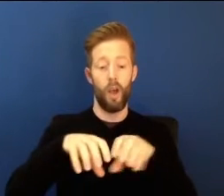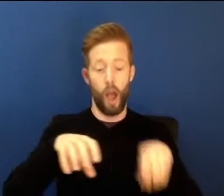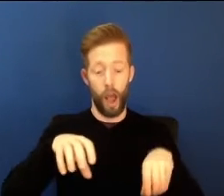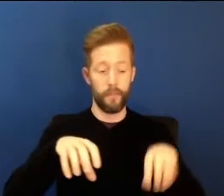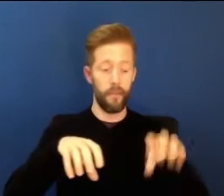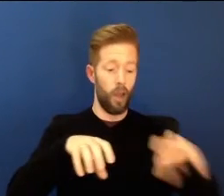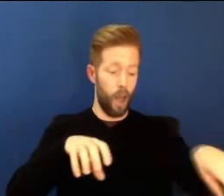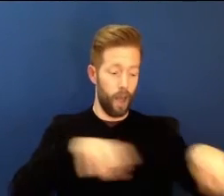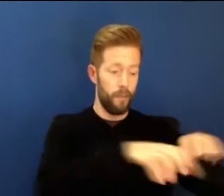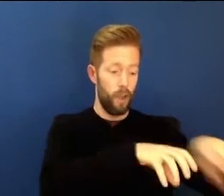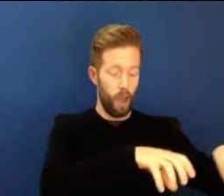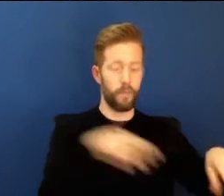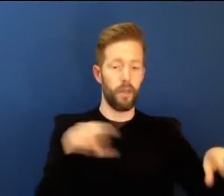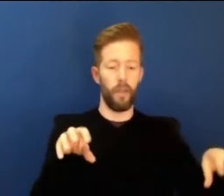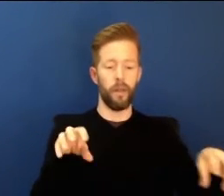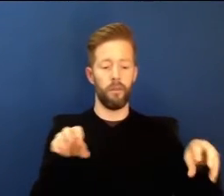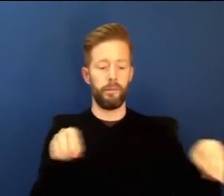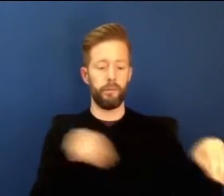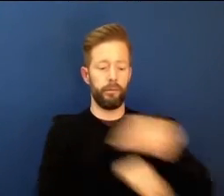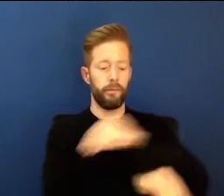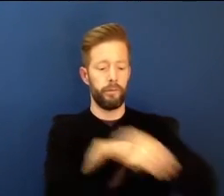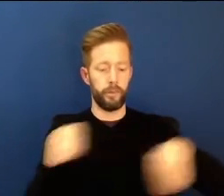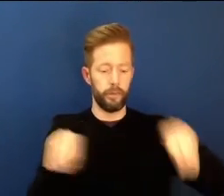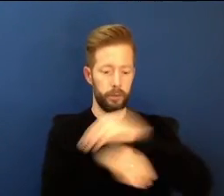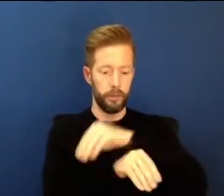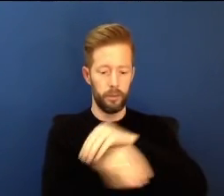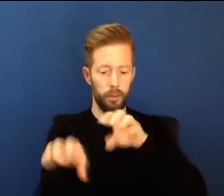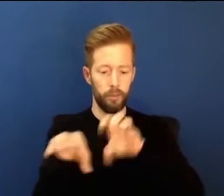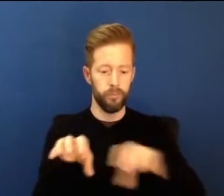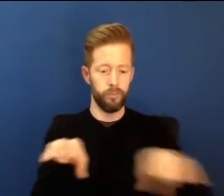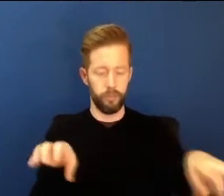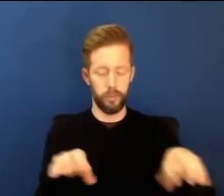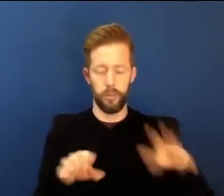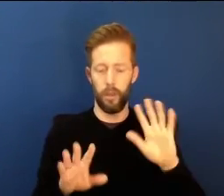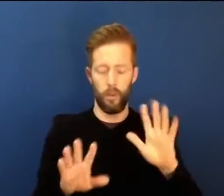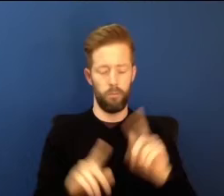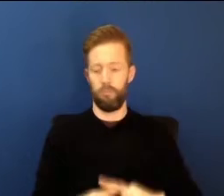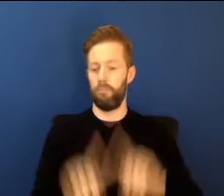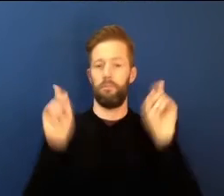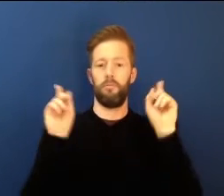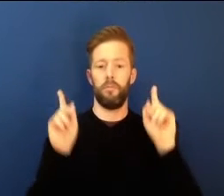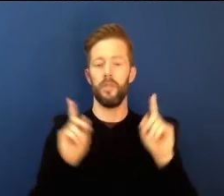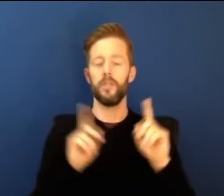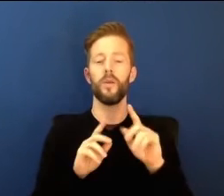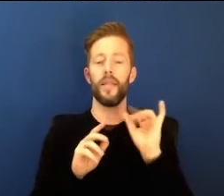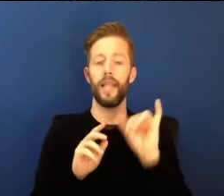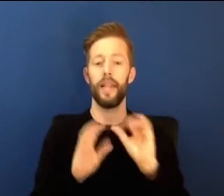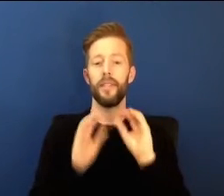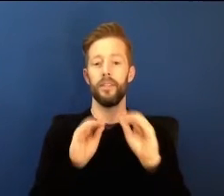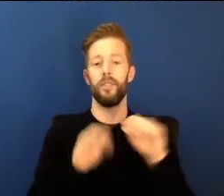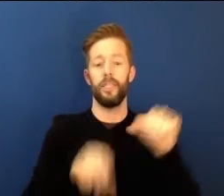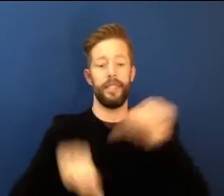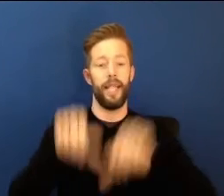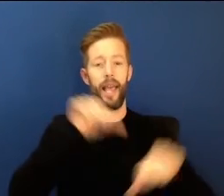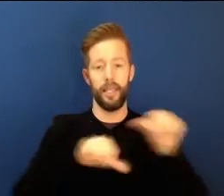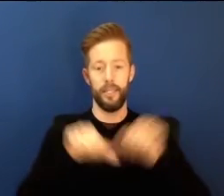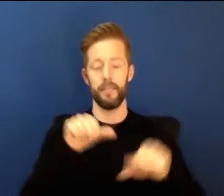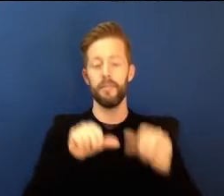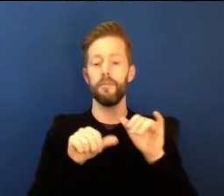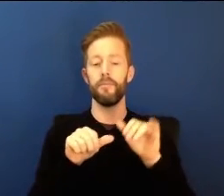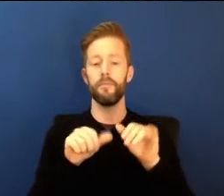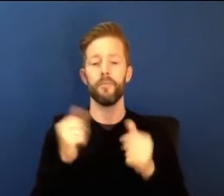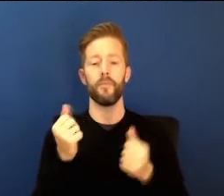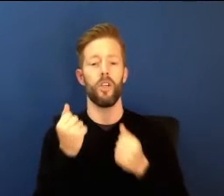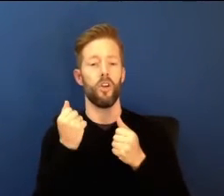if we take it apart and put it back together differently, you're going to have a different effect. So again, you're also teaching that science concept